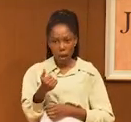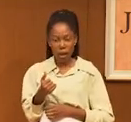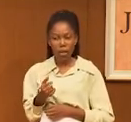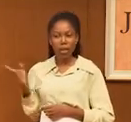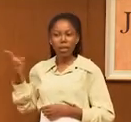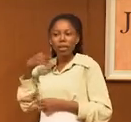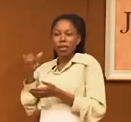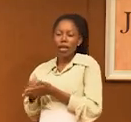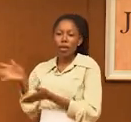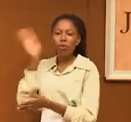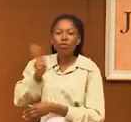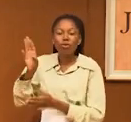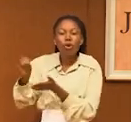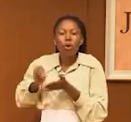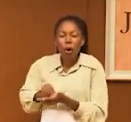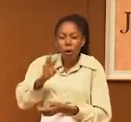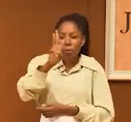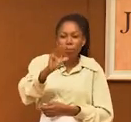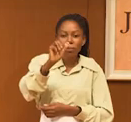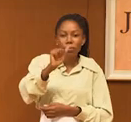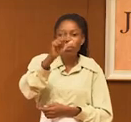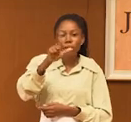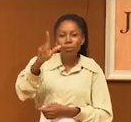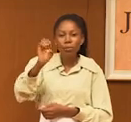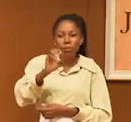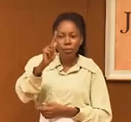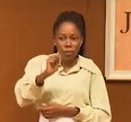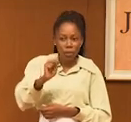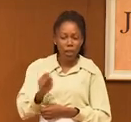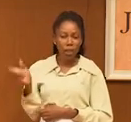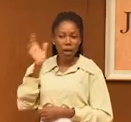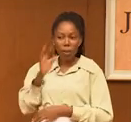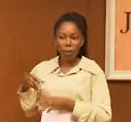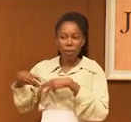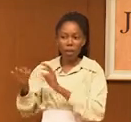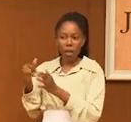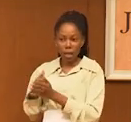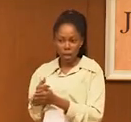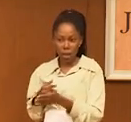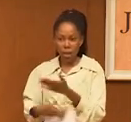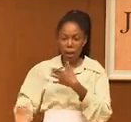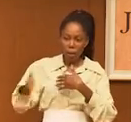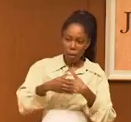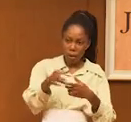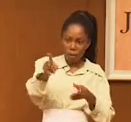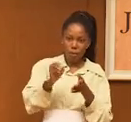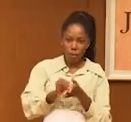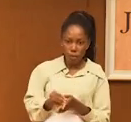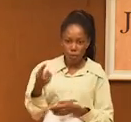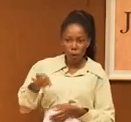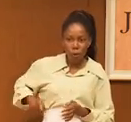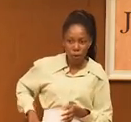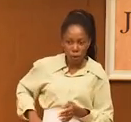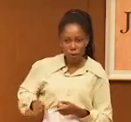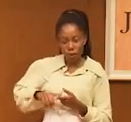own wallet to buy the Bitcoin. Then when the Bitcoin rise, he will sell the Bitcoin and then give me the profits. He will still be using my